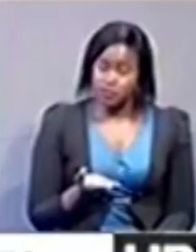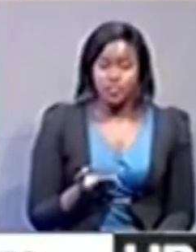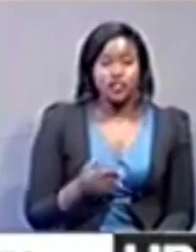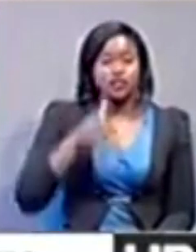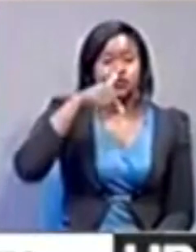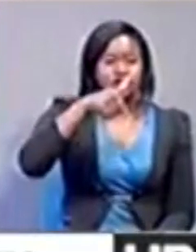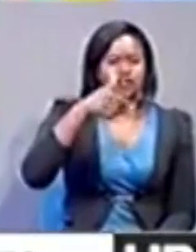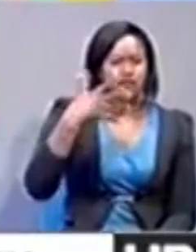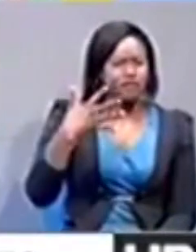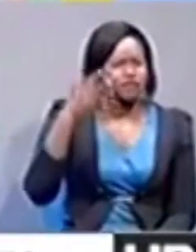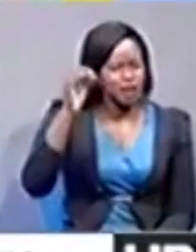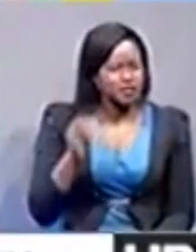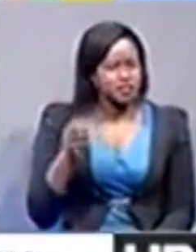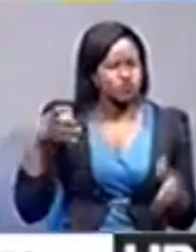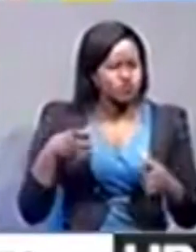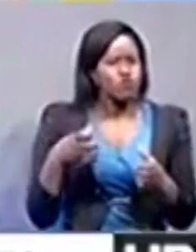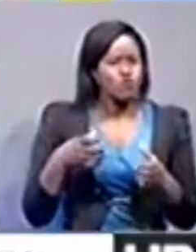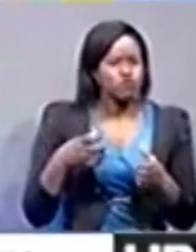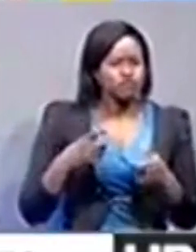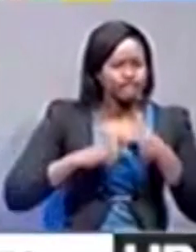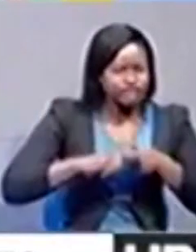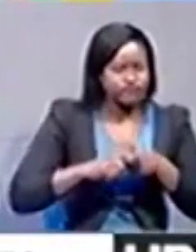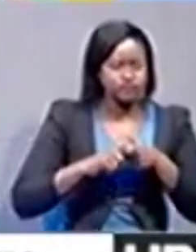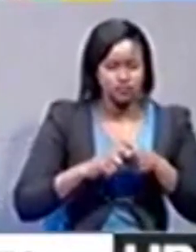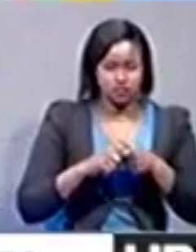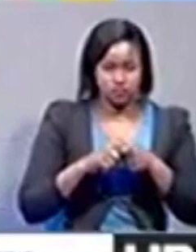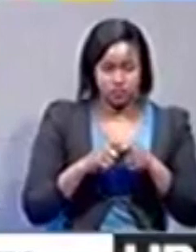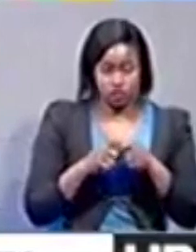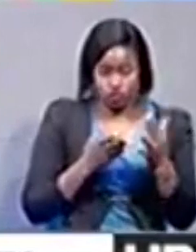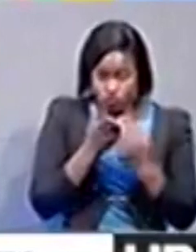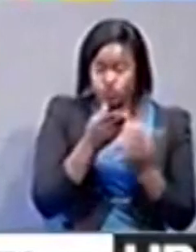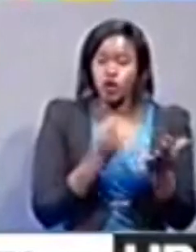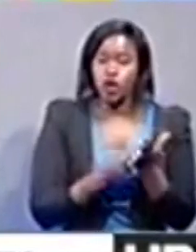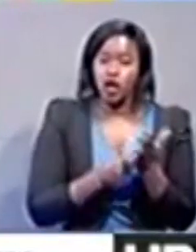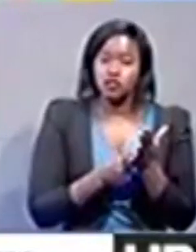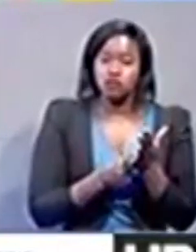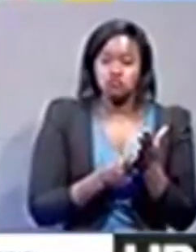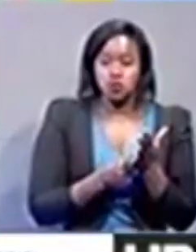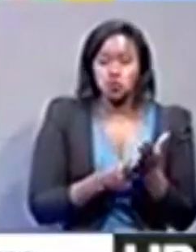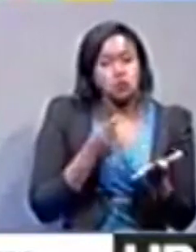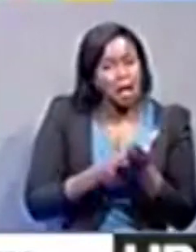75% of the trucks which come through Uganda are going for Uganda.